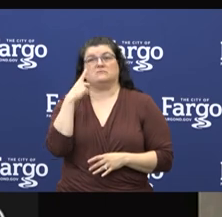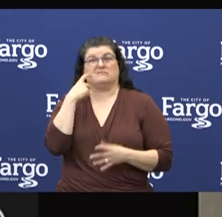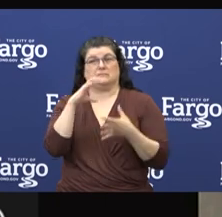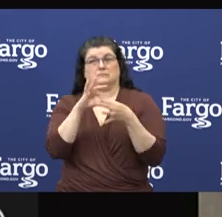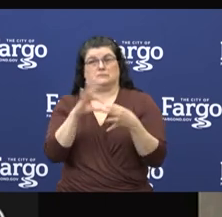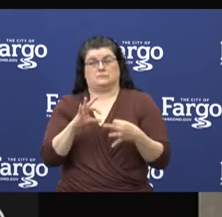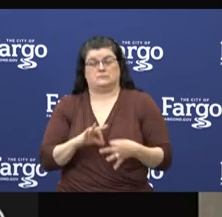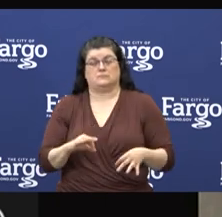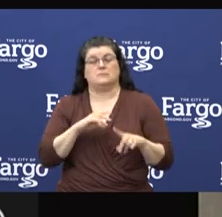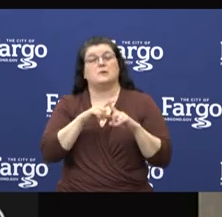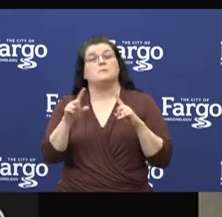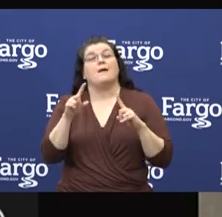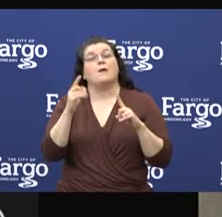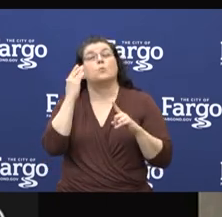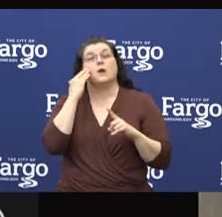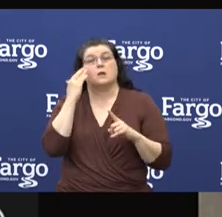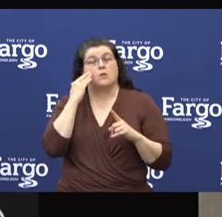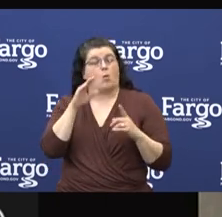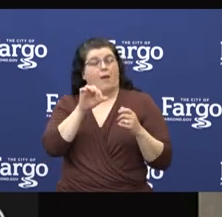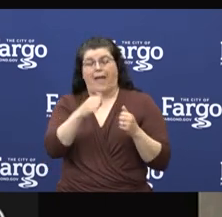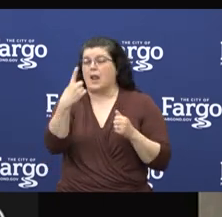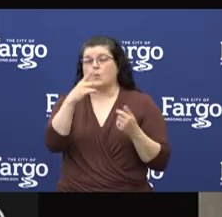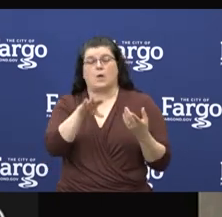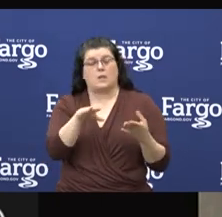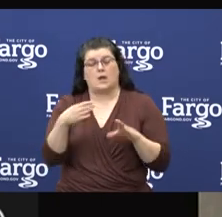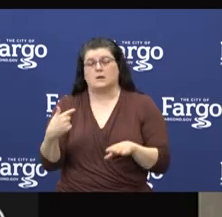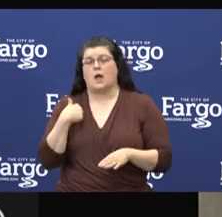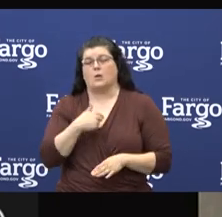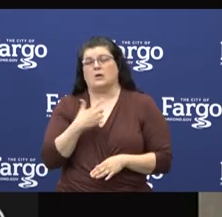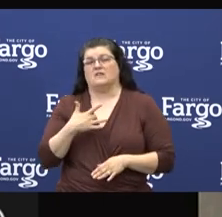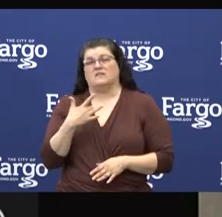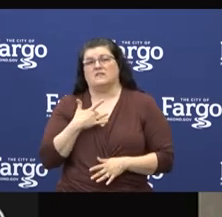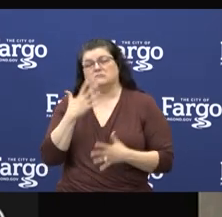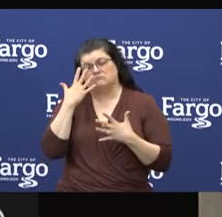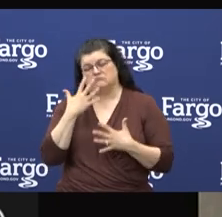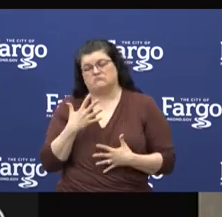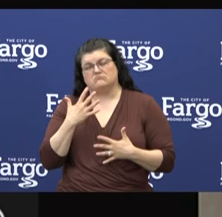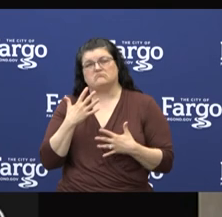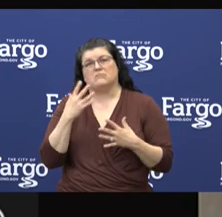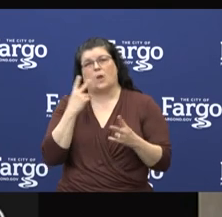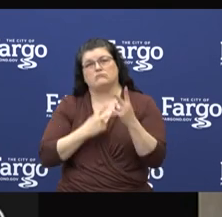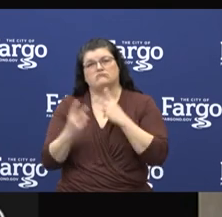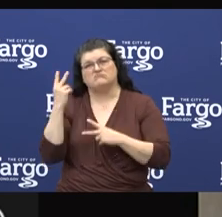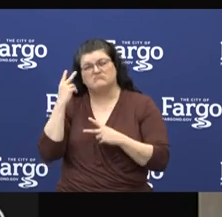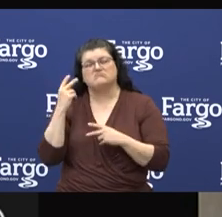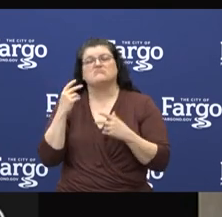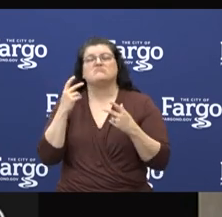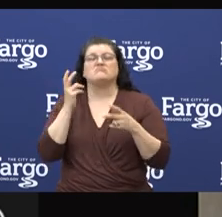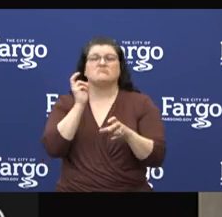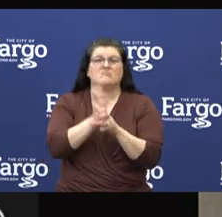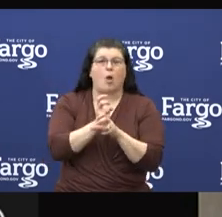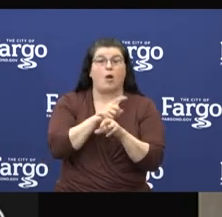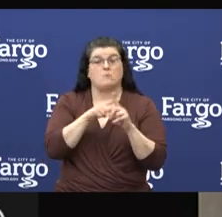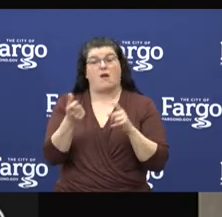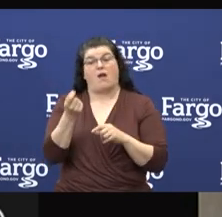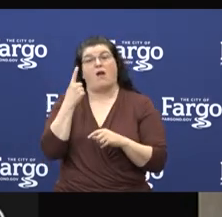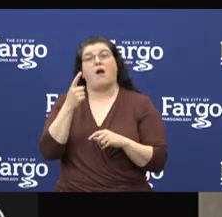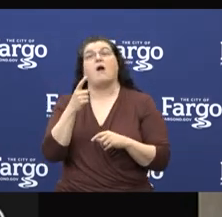while regrettable, every death is regrettable, of course, but for perspective, there's 45 deaths in North Dakota out